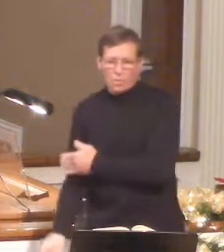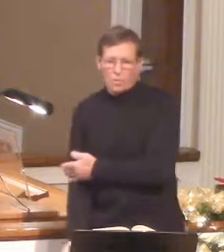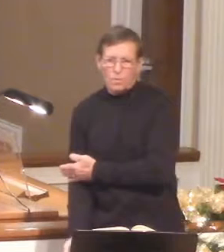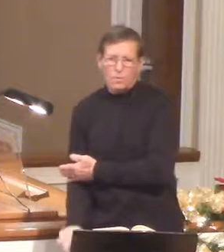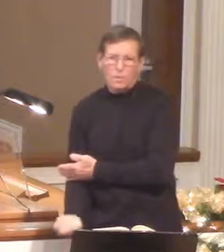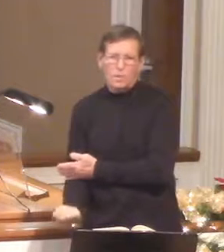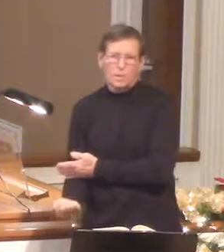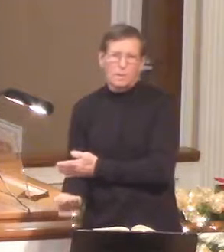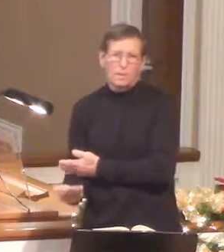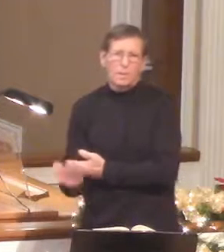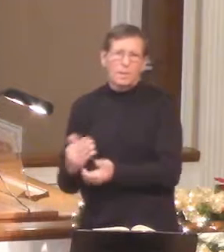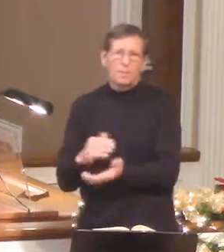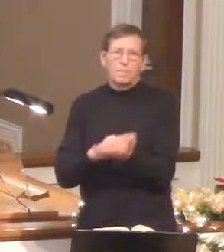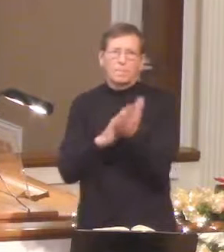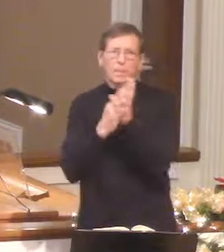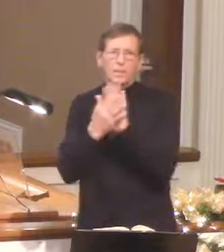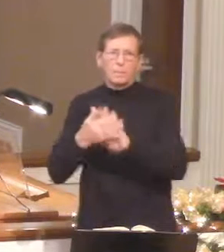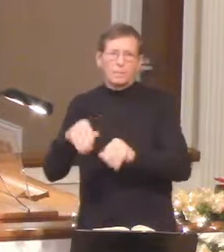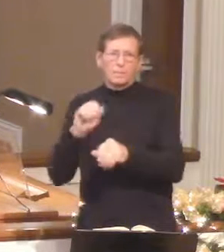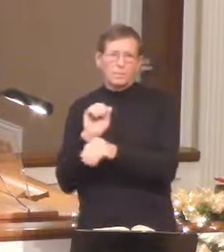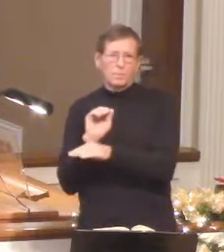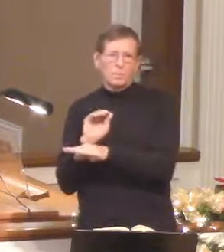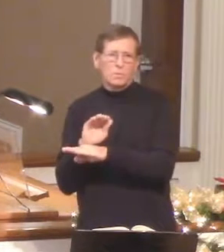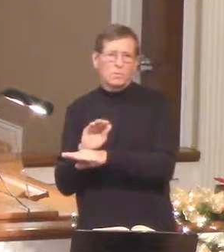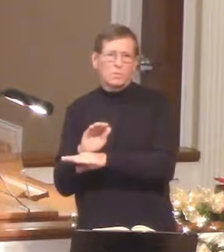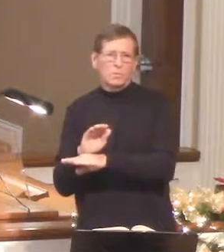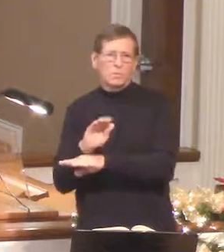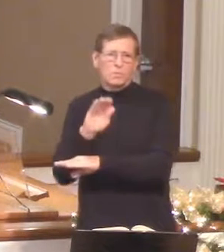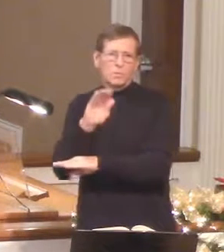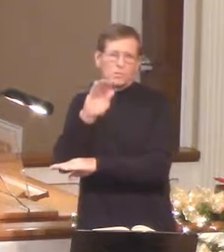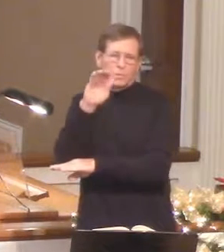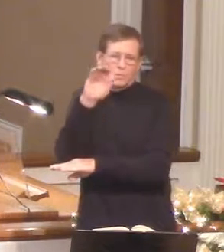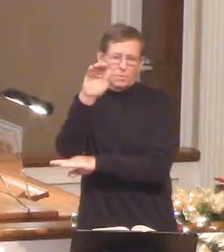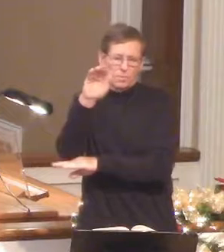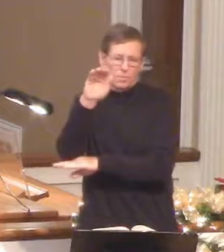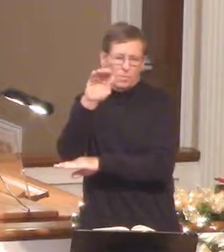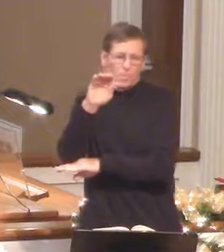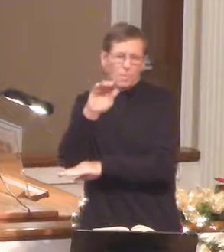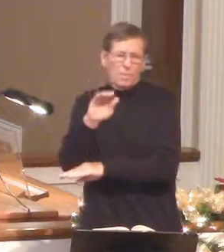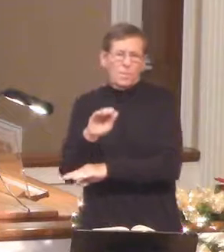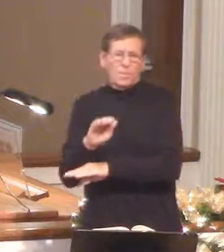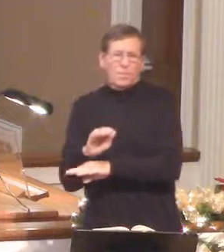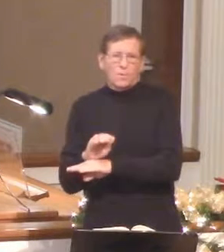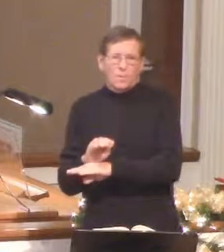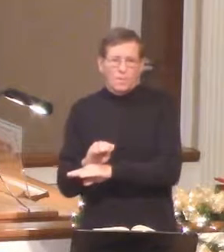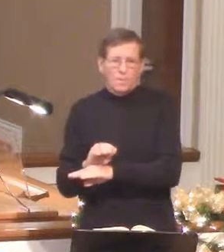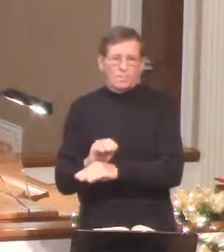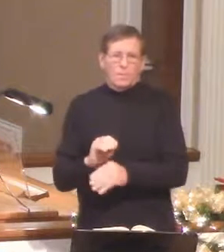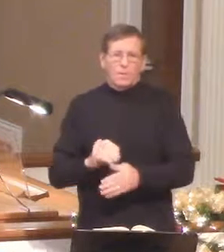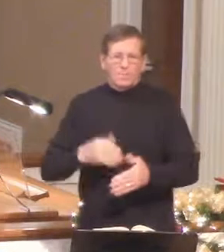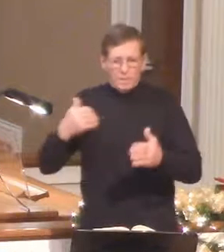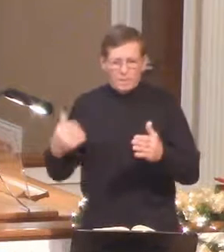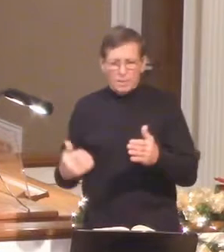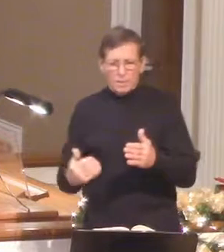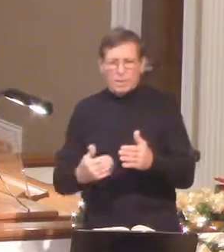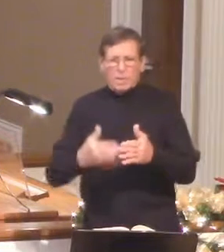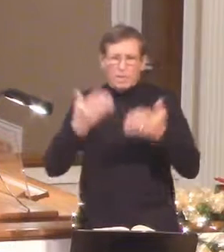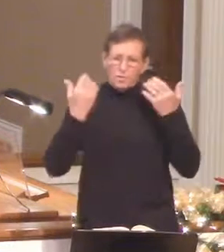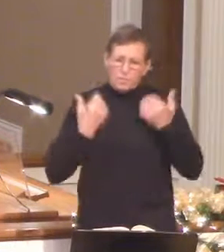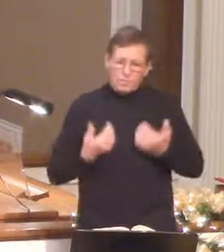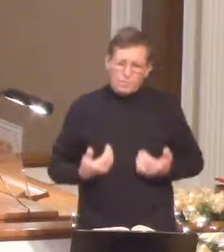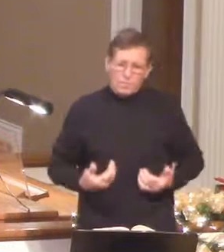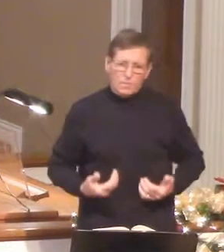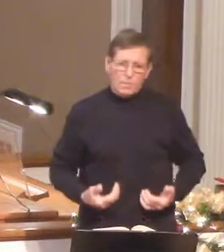morning is nigh. Be near me,